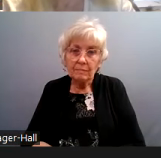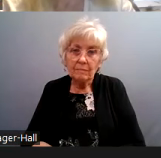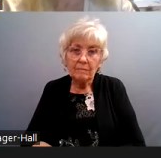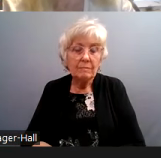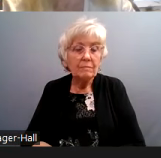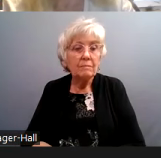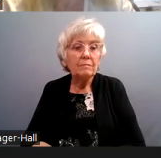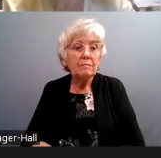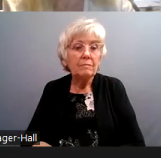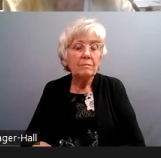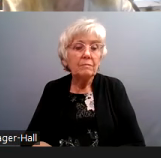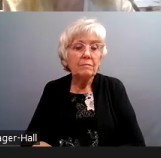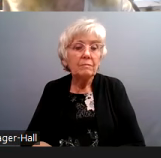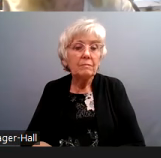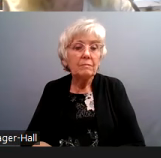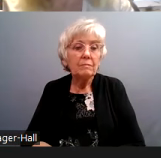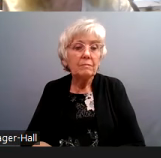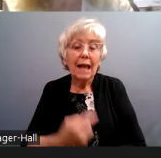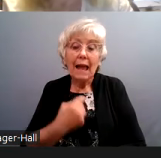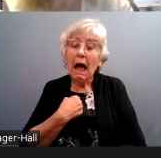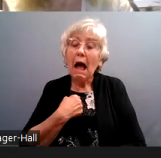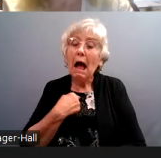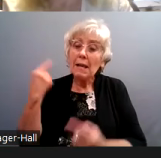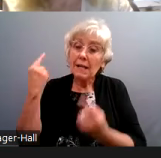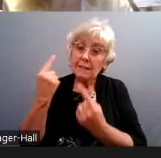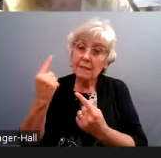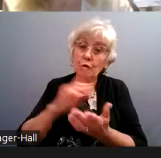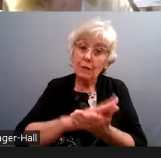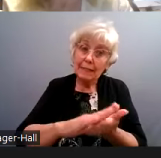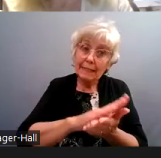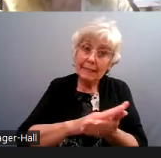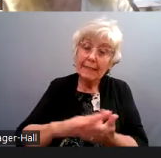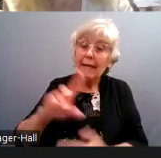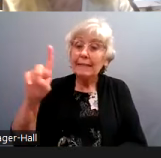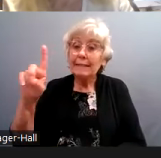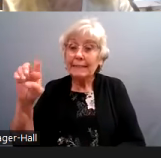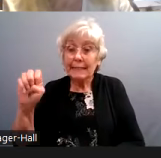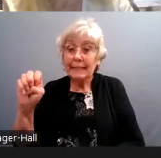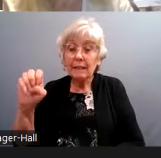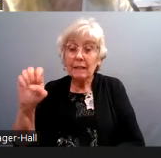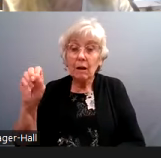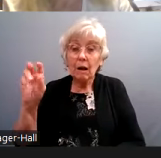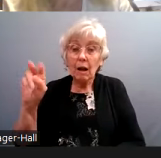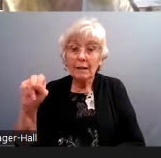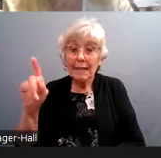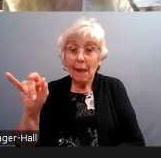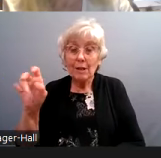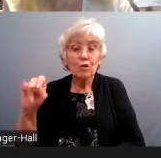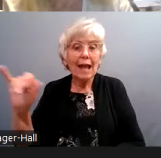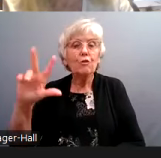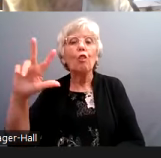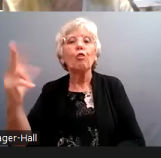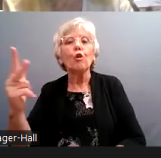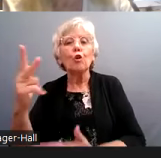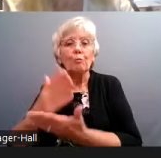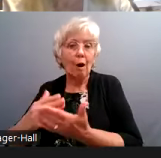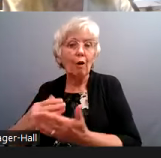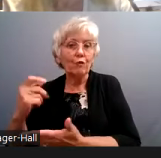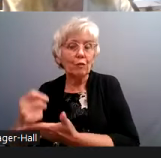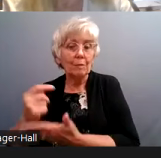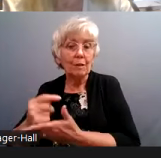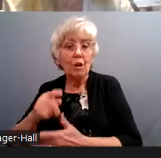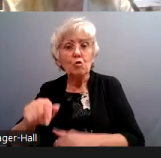And then I consider cleaning and decontamination the third part of treatment, because you could do everything else